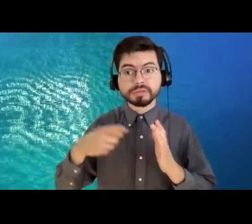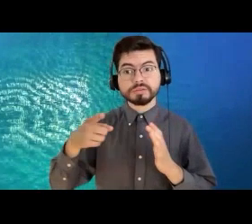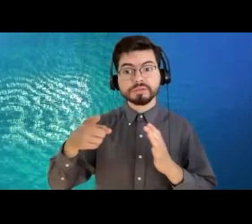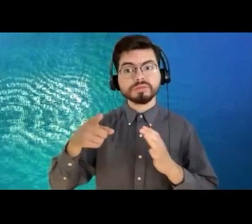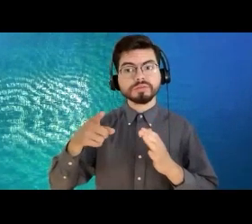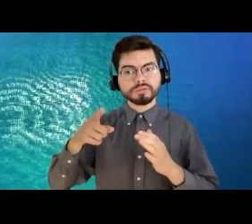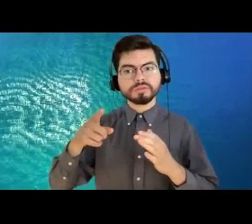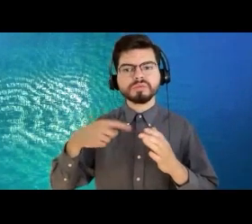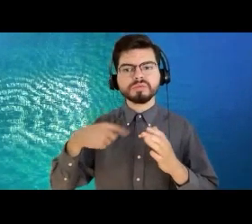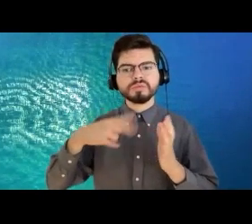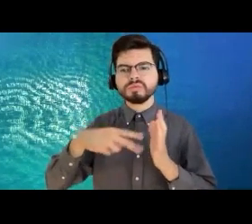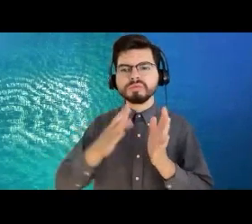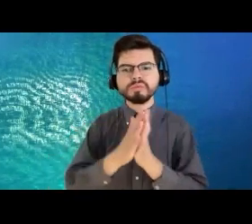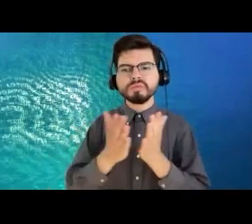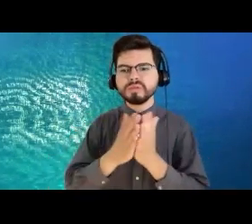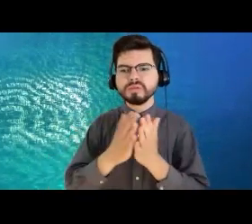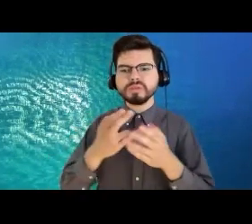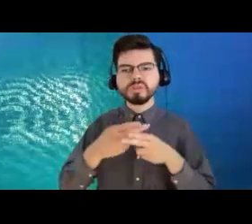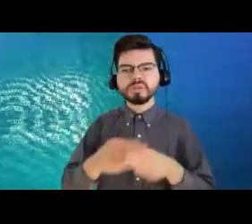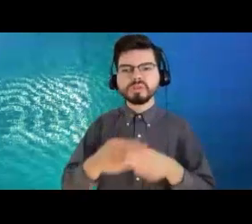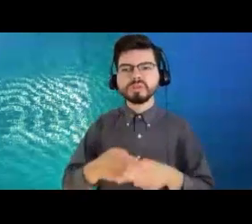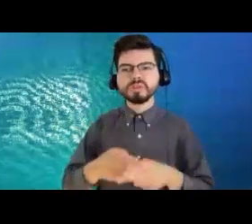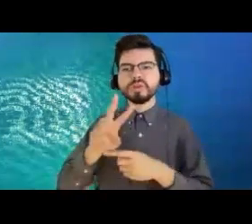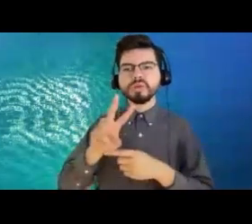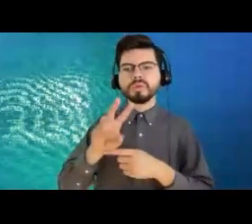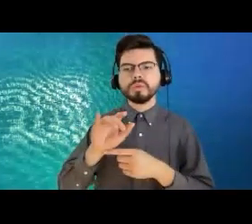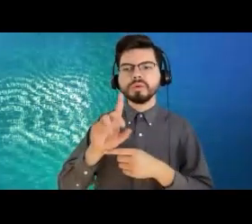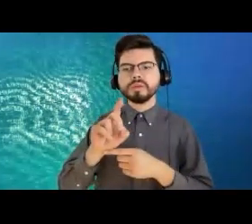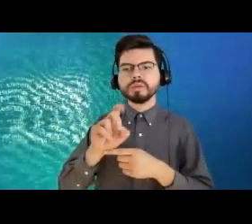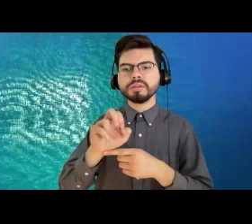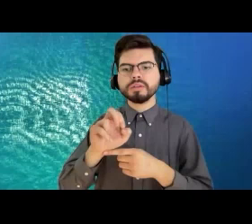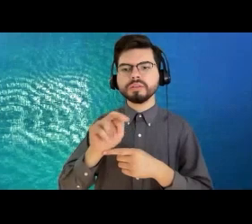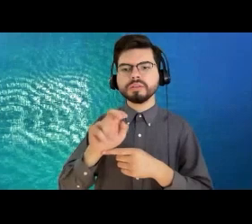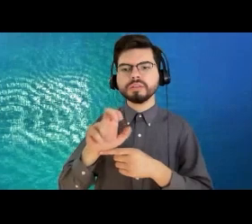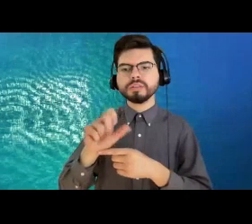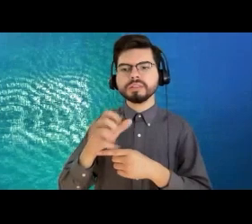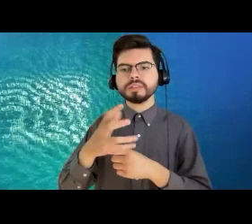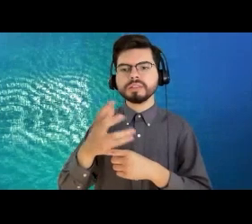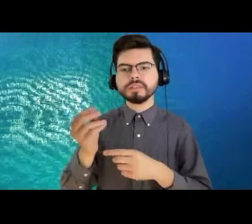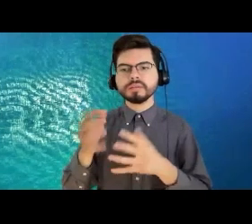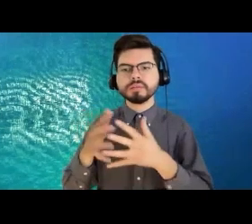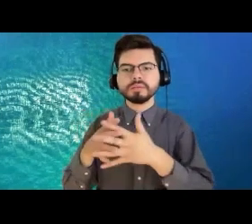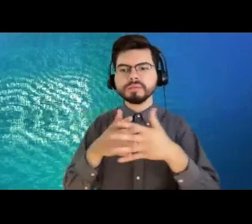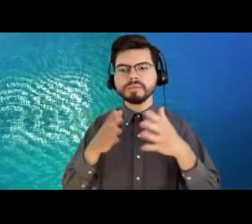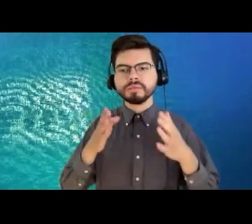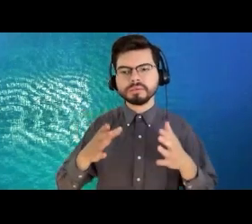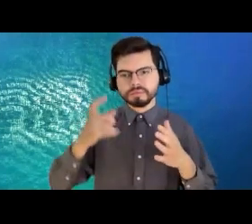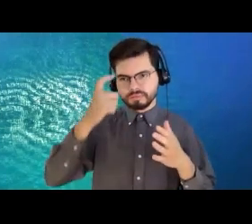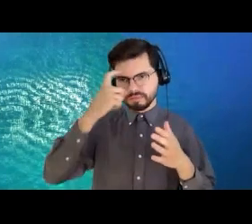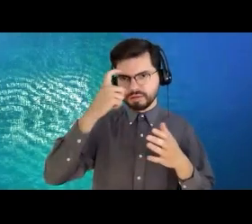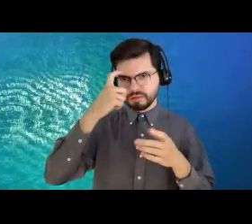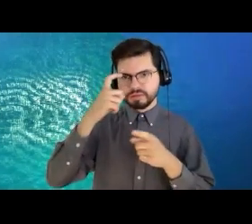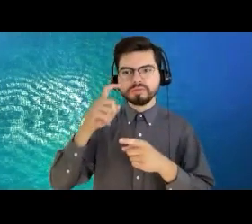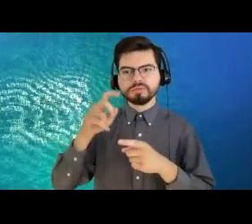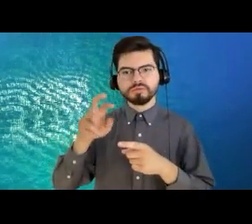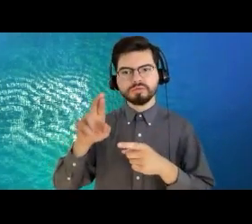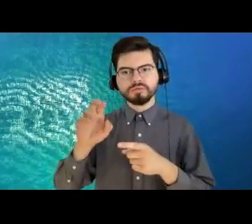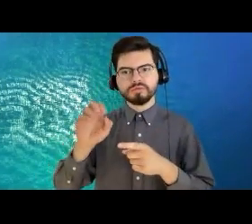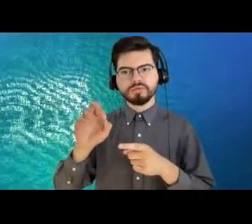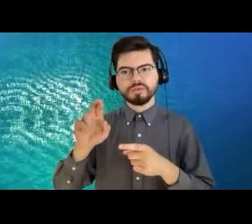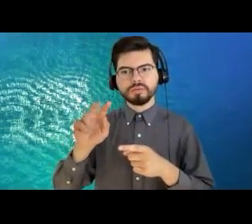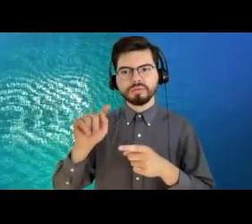book called Wilderness and the American Mind by Roderick Nash. Some of you may know that. And just great